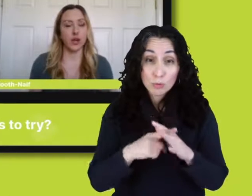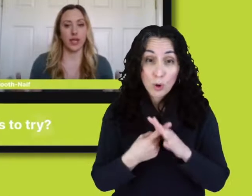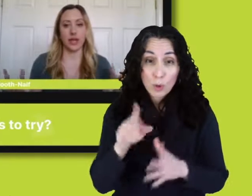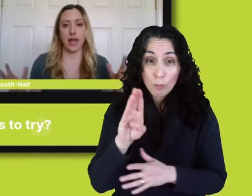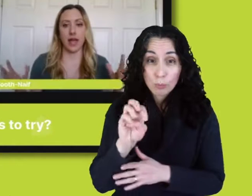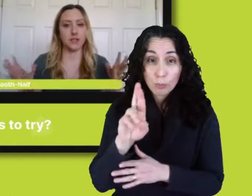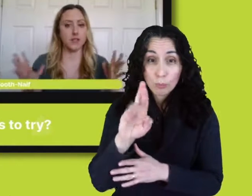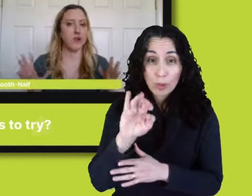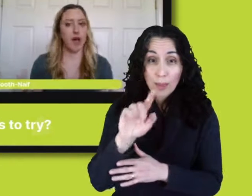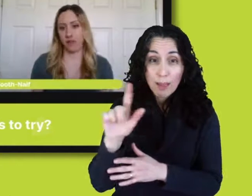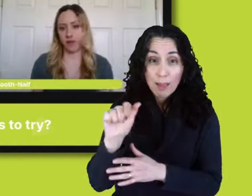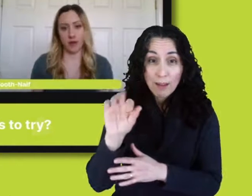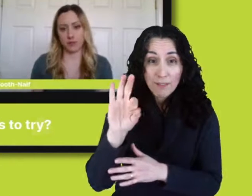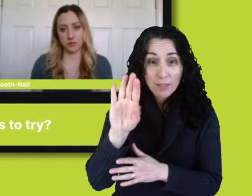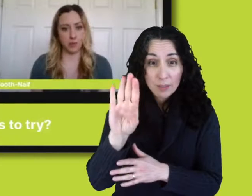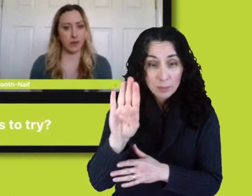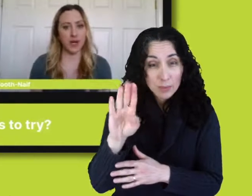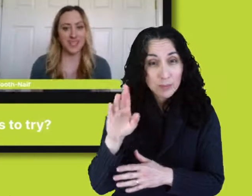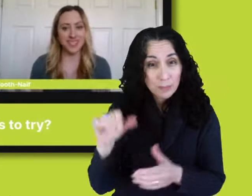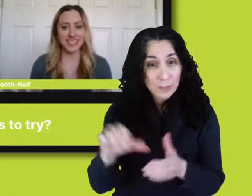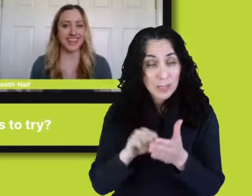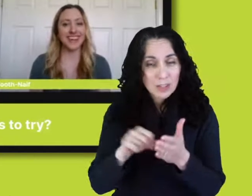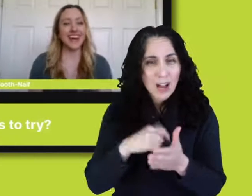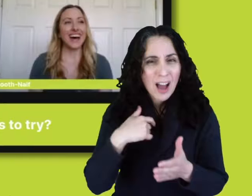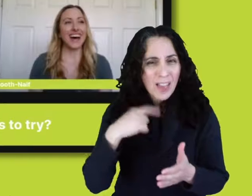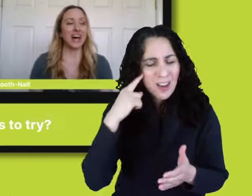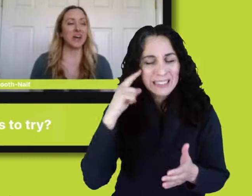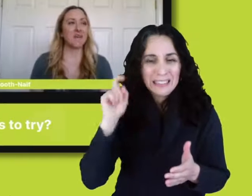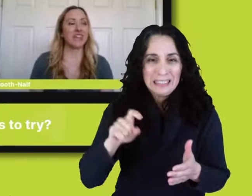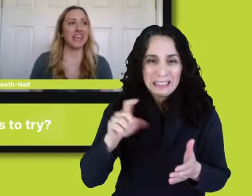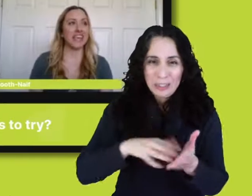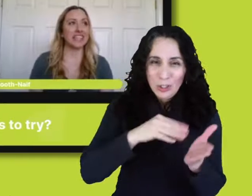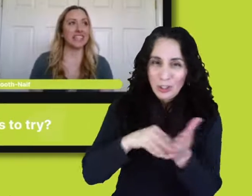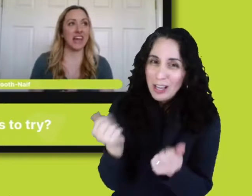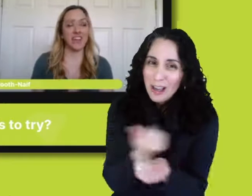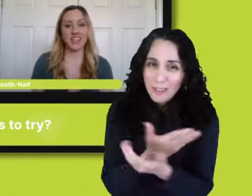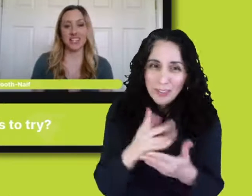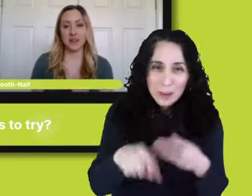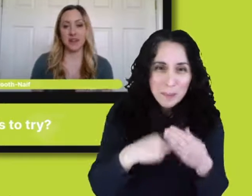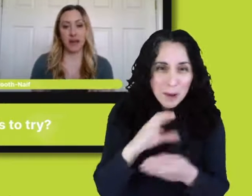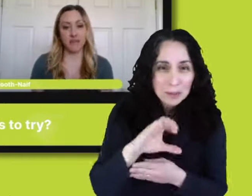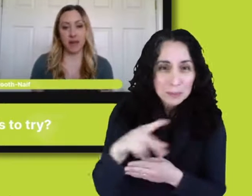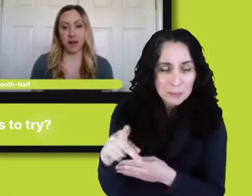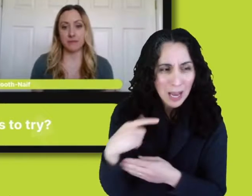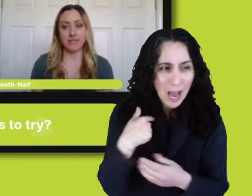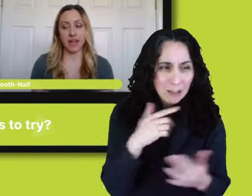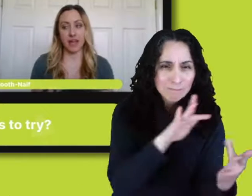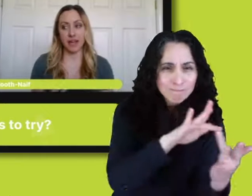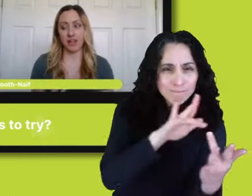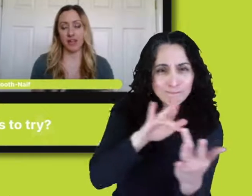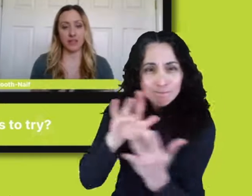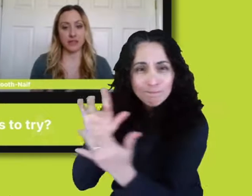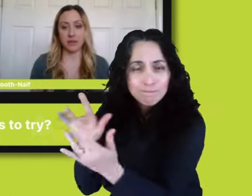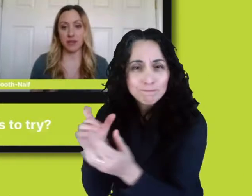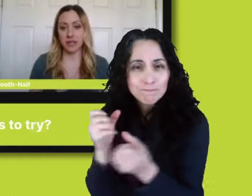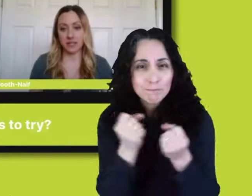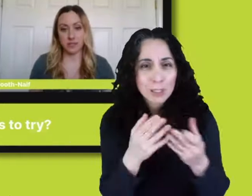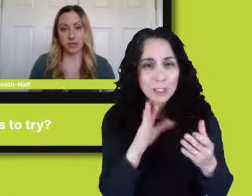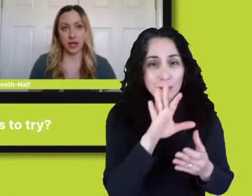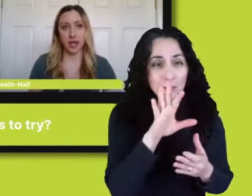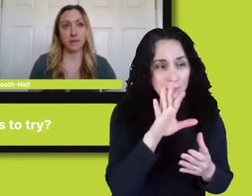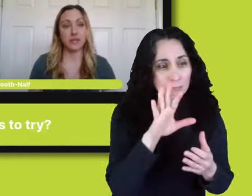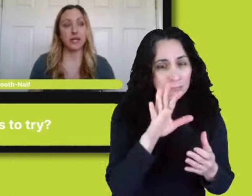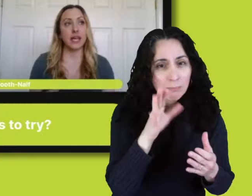like, okay, I have to know everything about cerebral palsy. And I've connected with a lot of moms on, Facebook